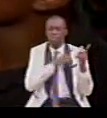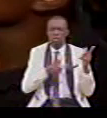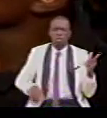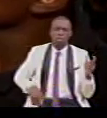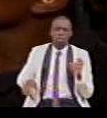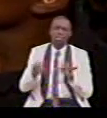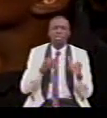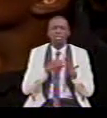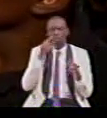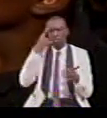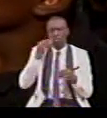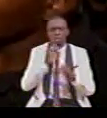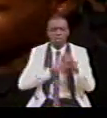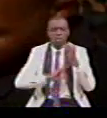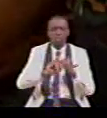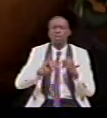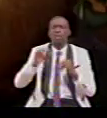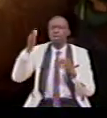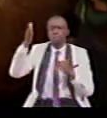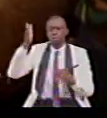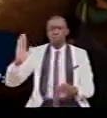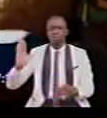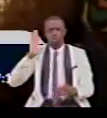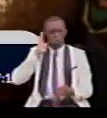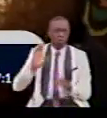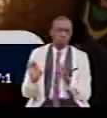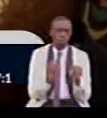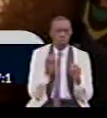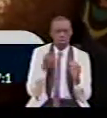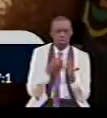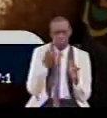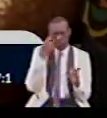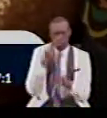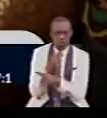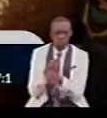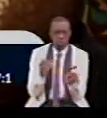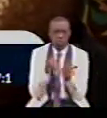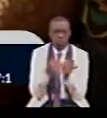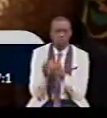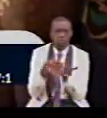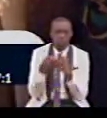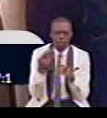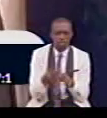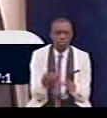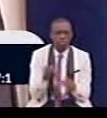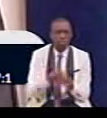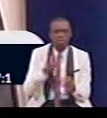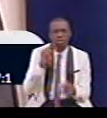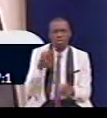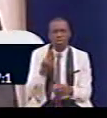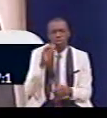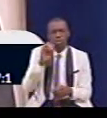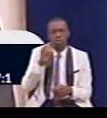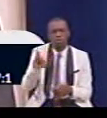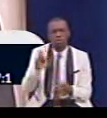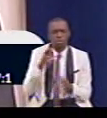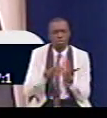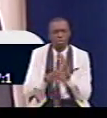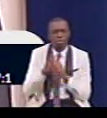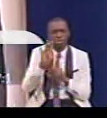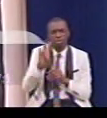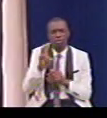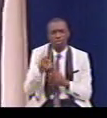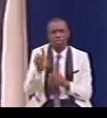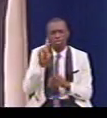we're coming to Second Corinthians chapter 7 Second Corinthians chapter 7 I read from verse 1 the preparation